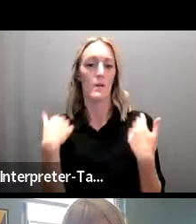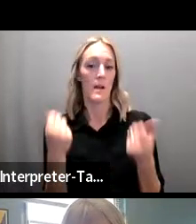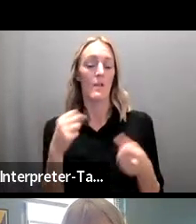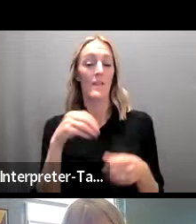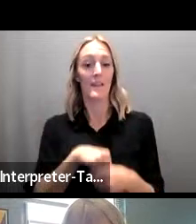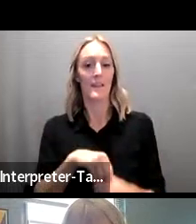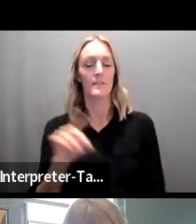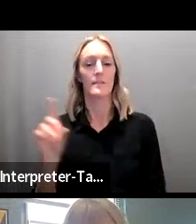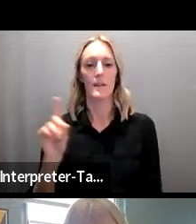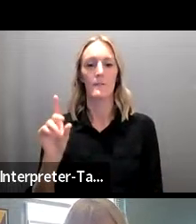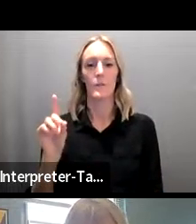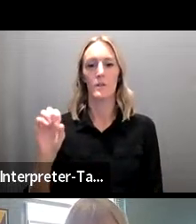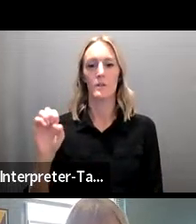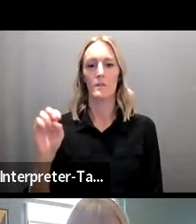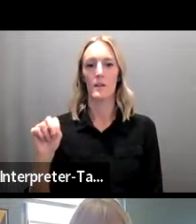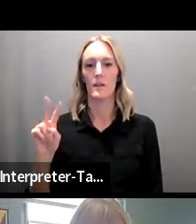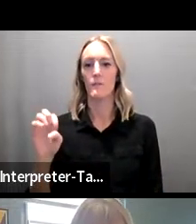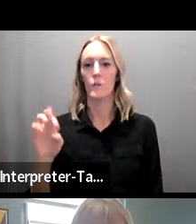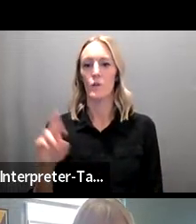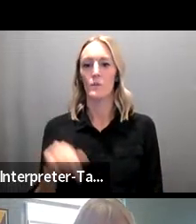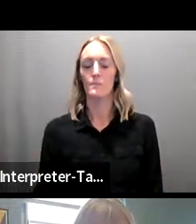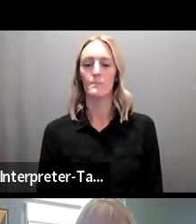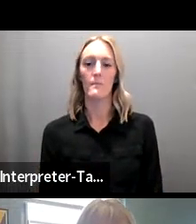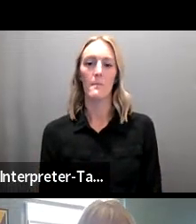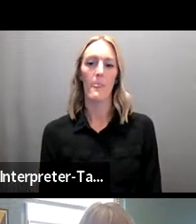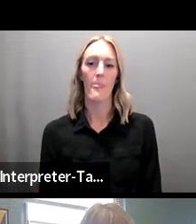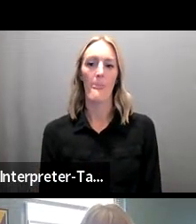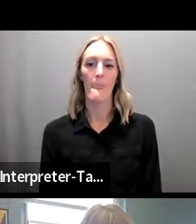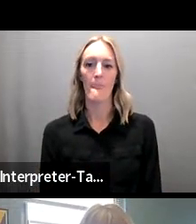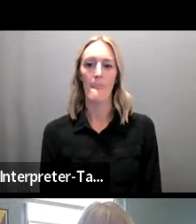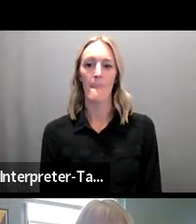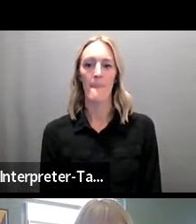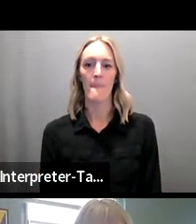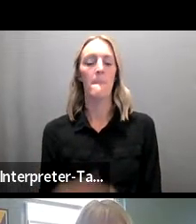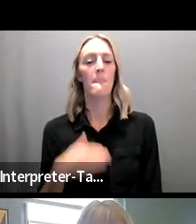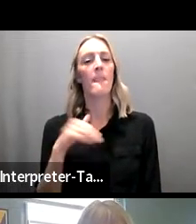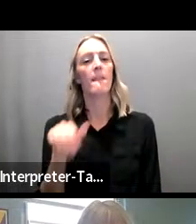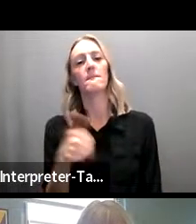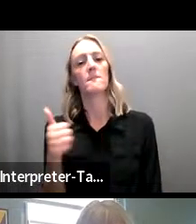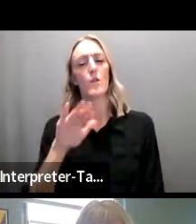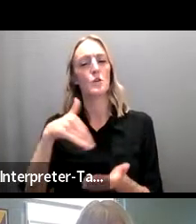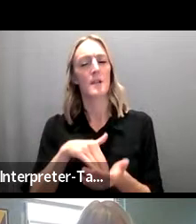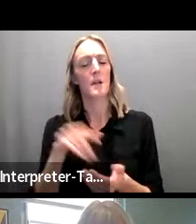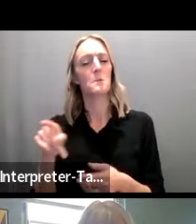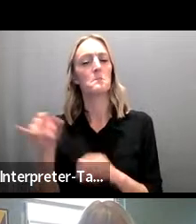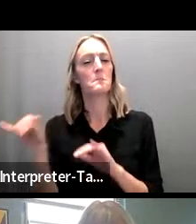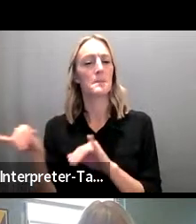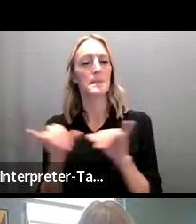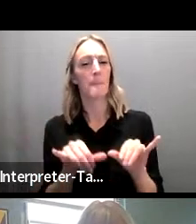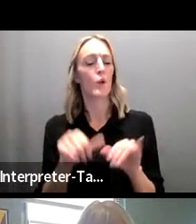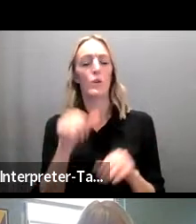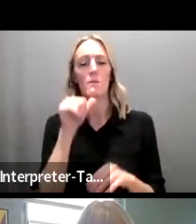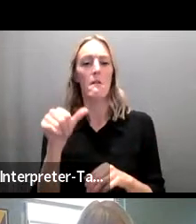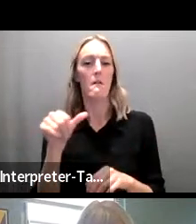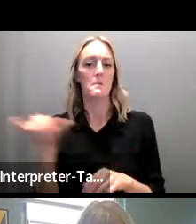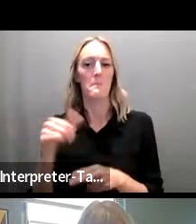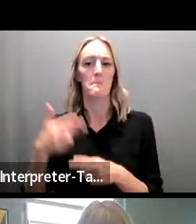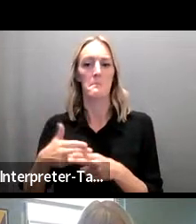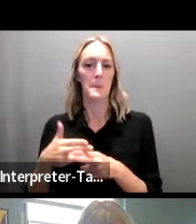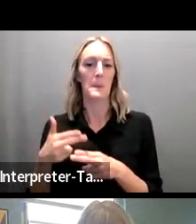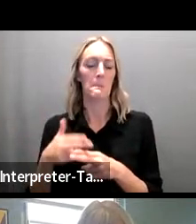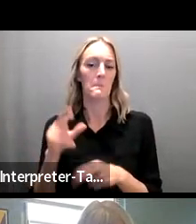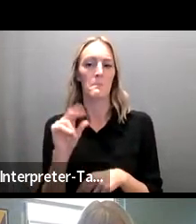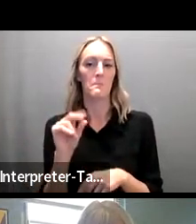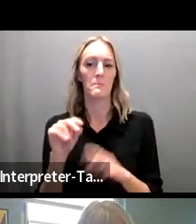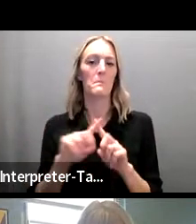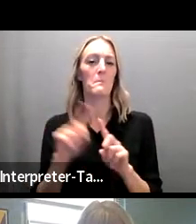Denver, and then there's some other centers that are similar. They're not being identified or called the Center for that state.